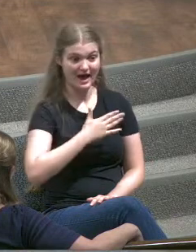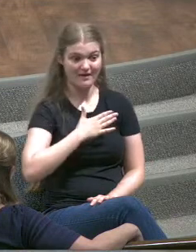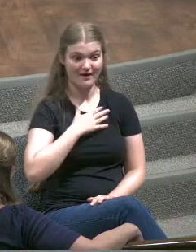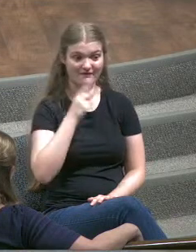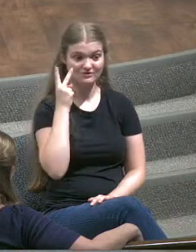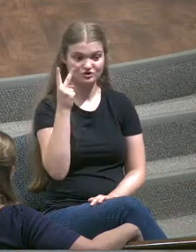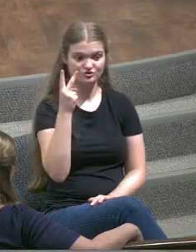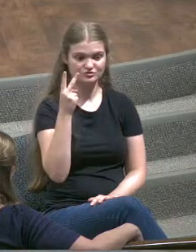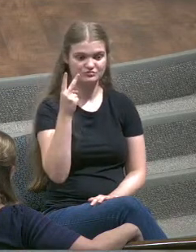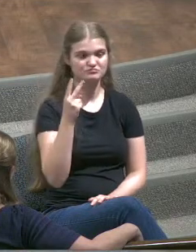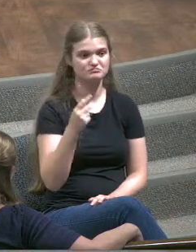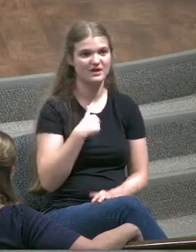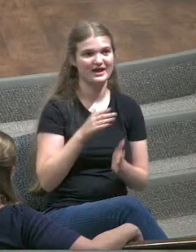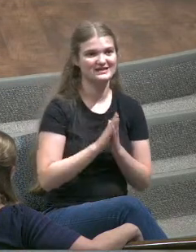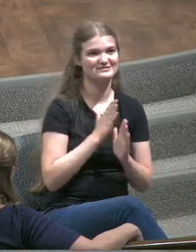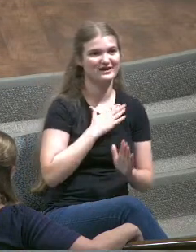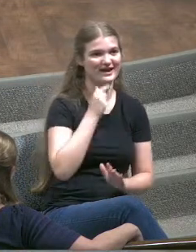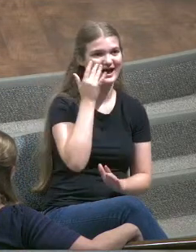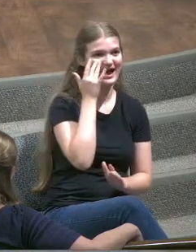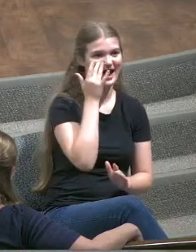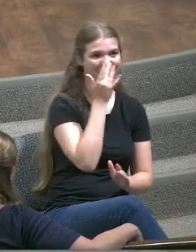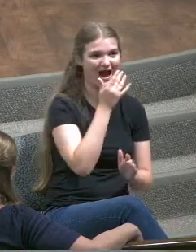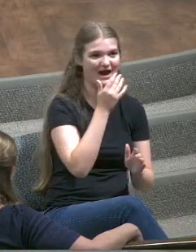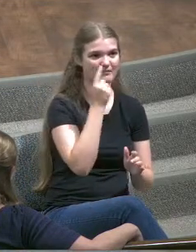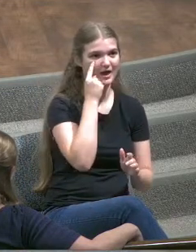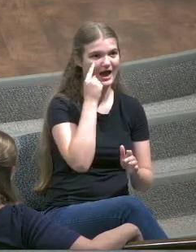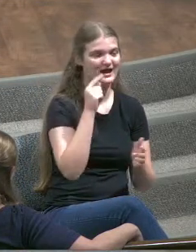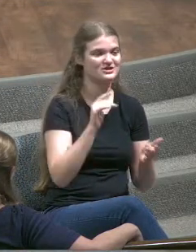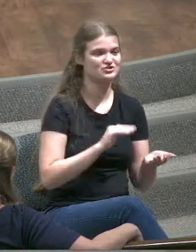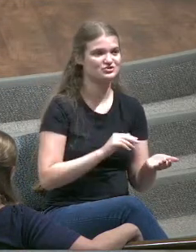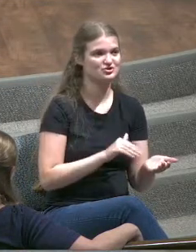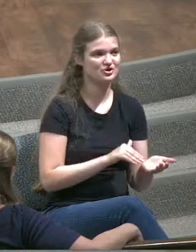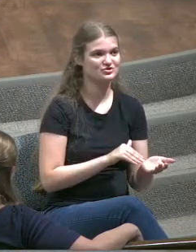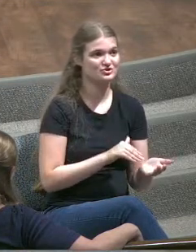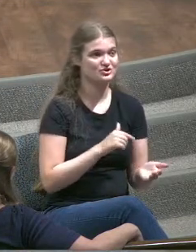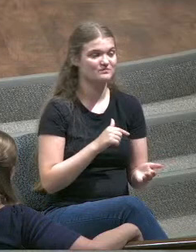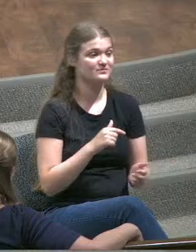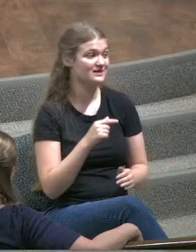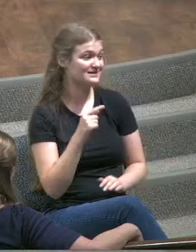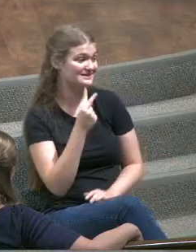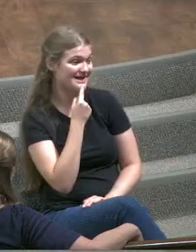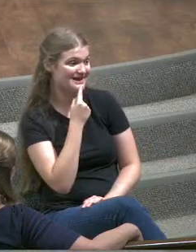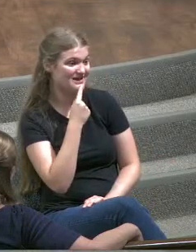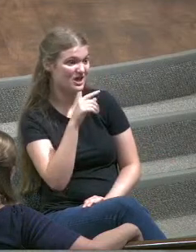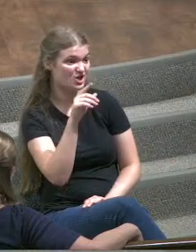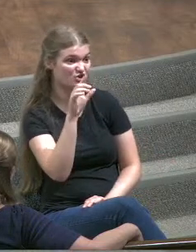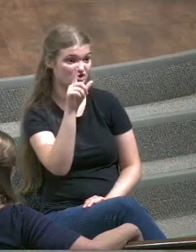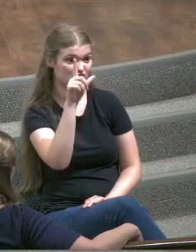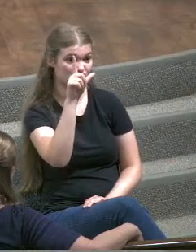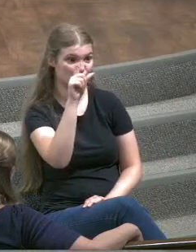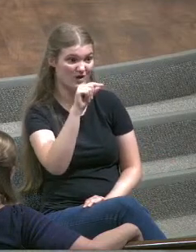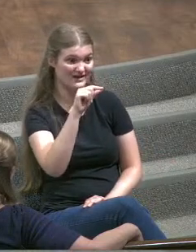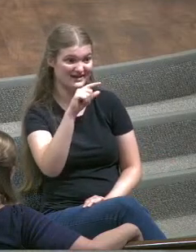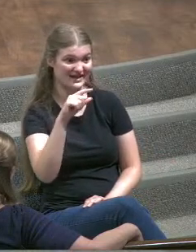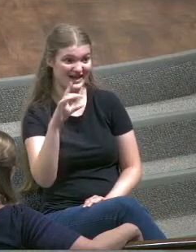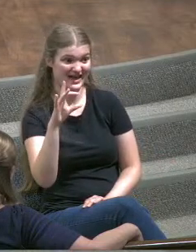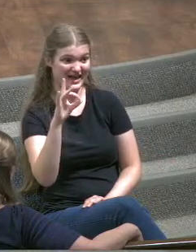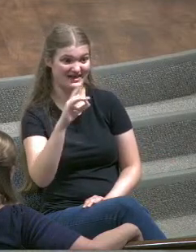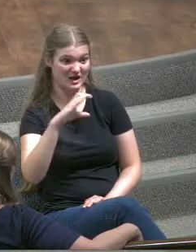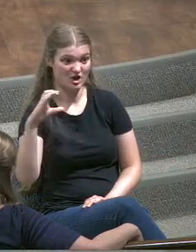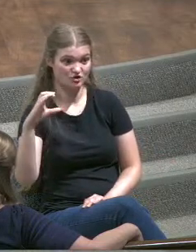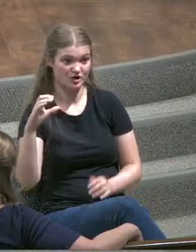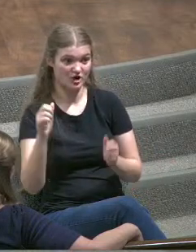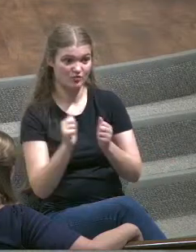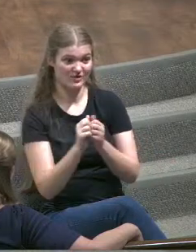I asked my eye doctor this the last time I was there because I haven't asked since I was a little kid, and I asked him what it was. He said it's 2,800 without